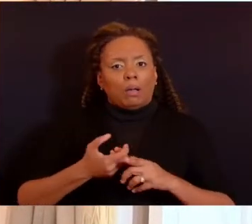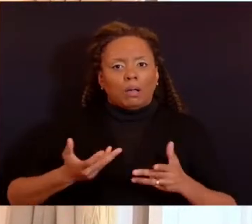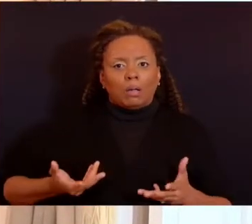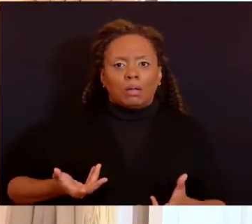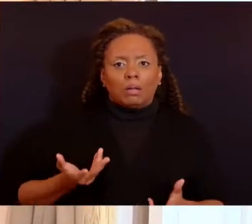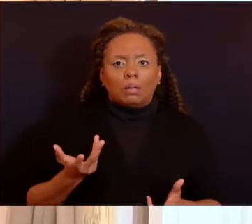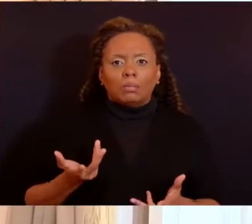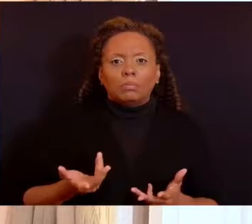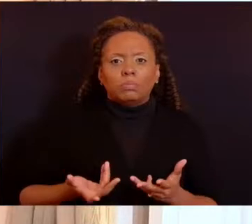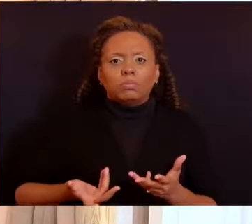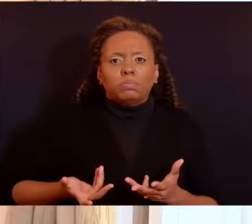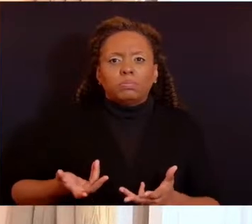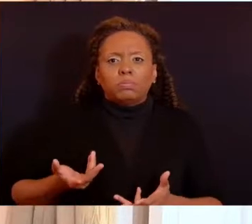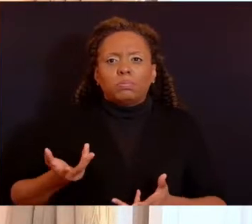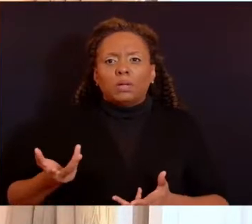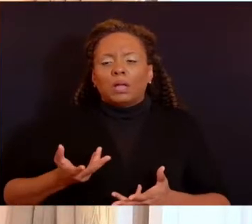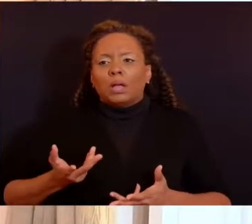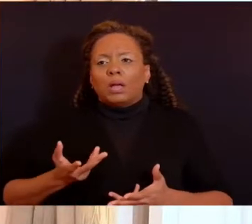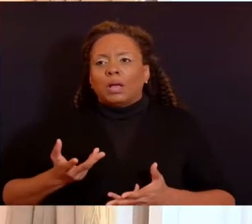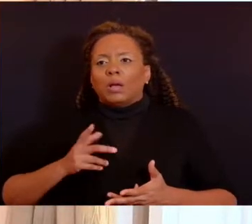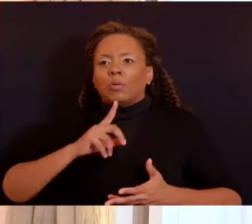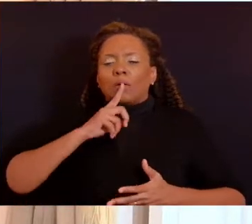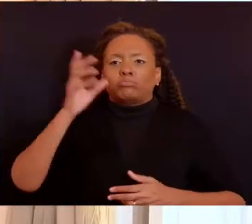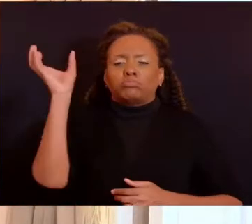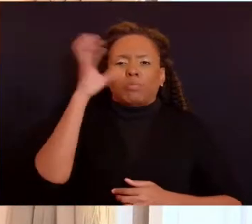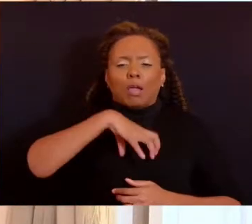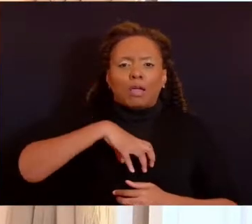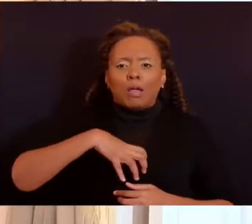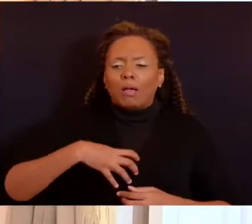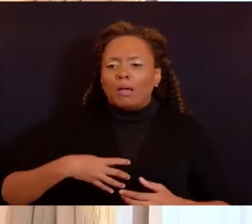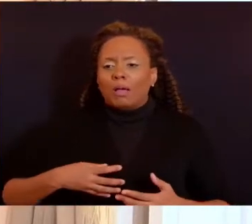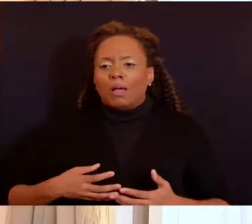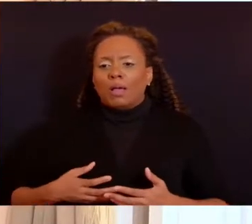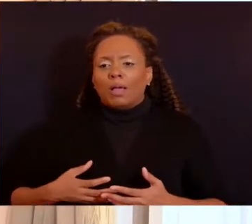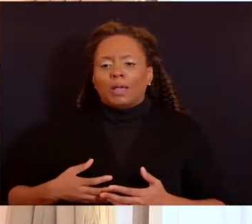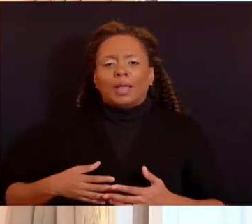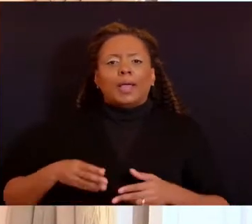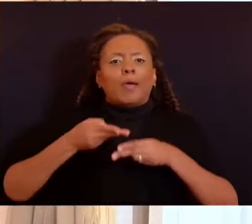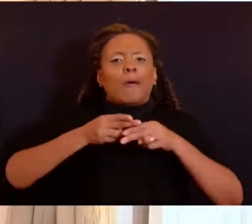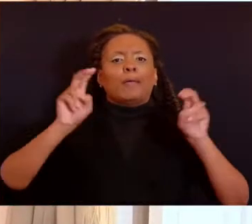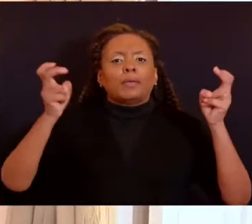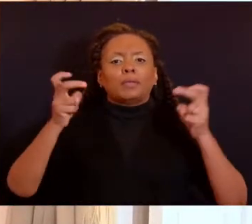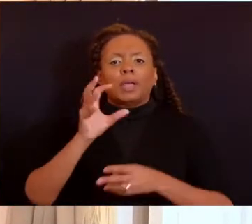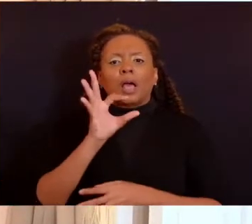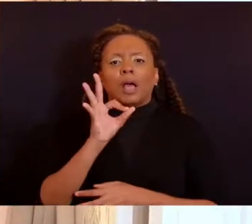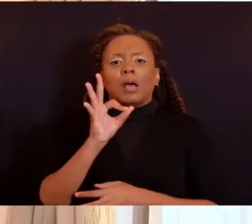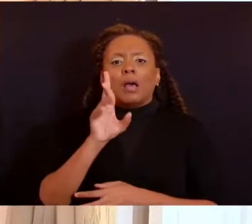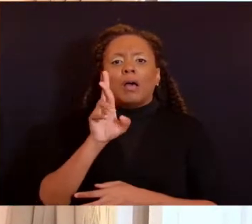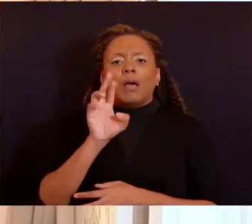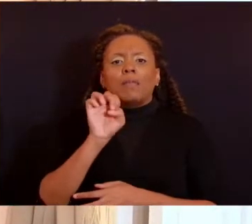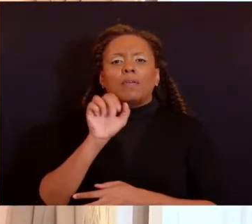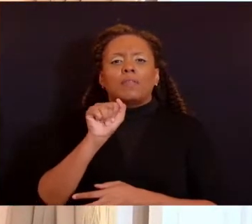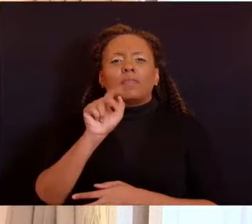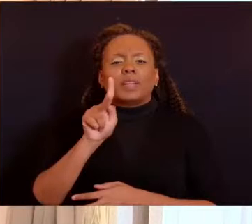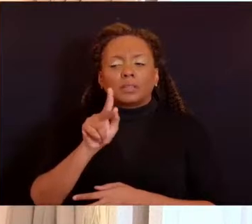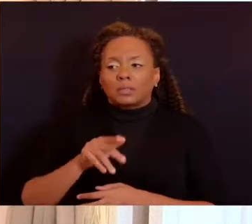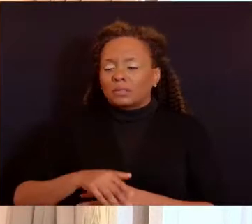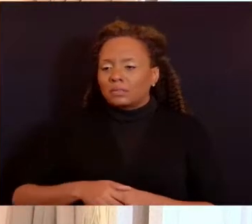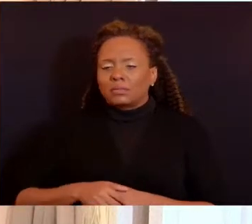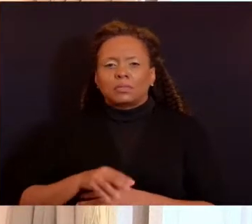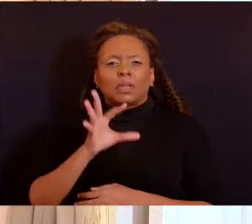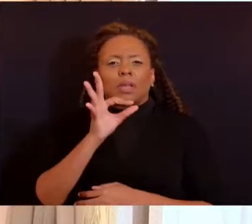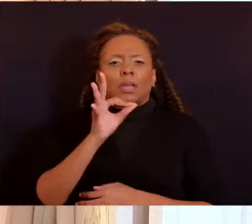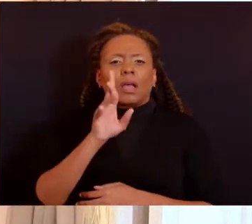what can only be described as a freak event. I don't think in my life I've ever seen so much lightning.